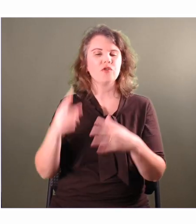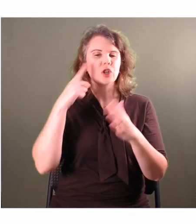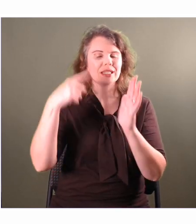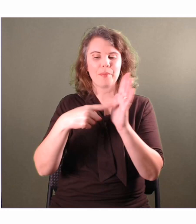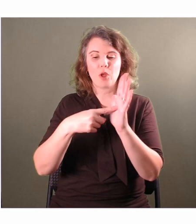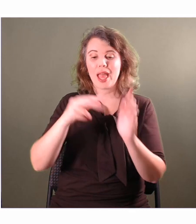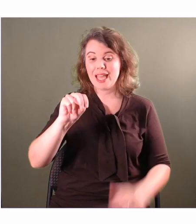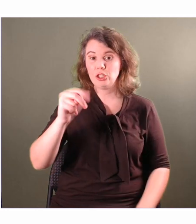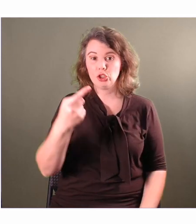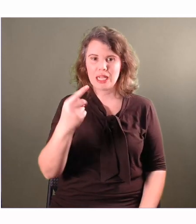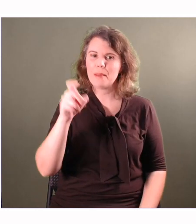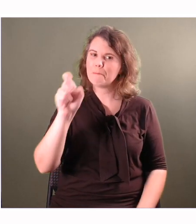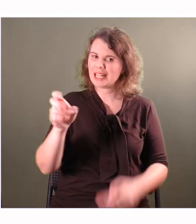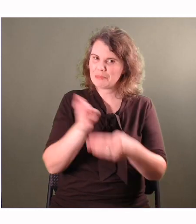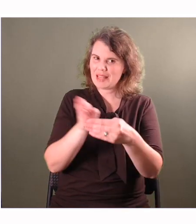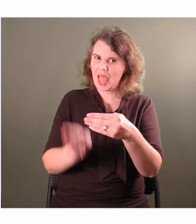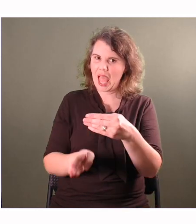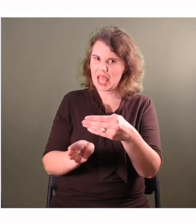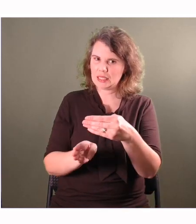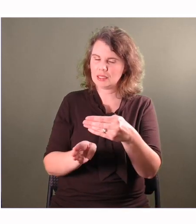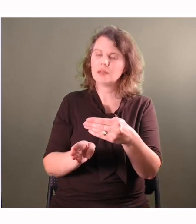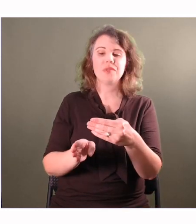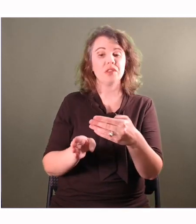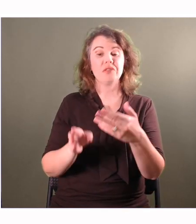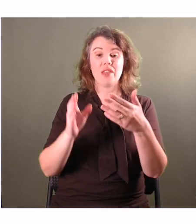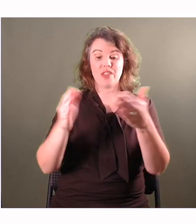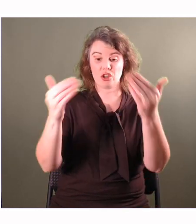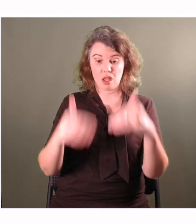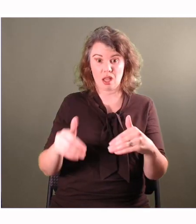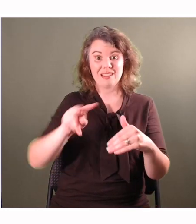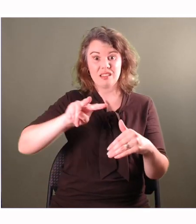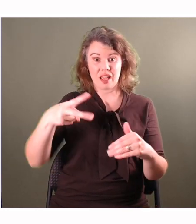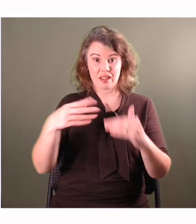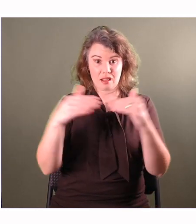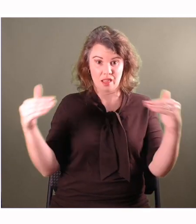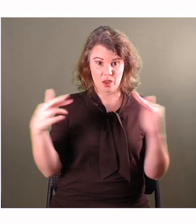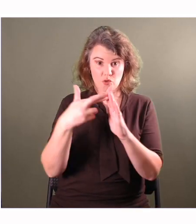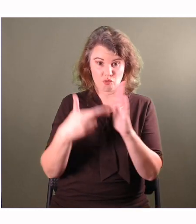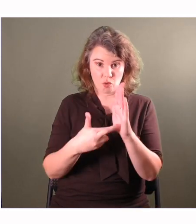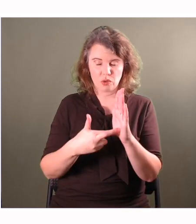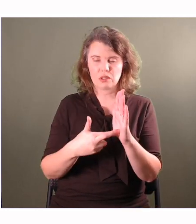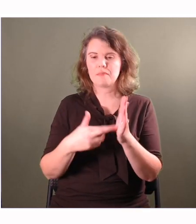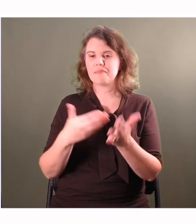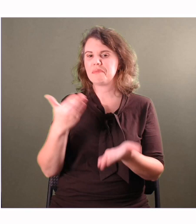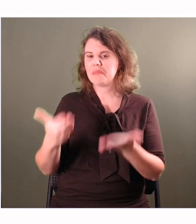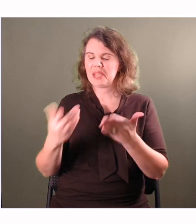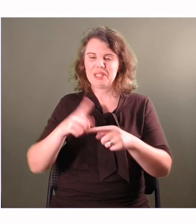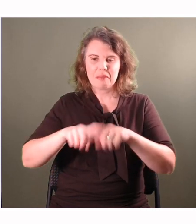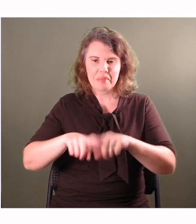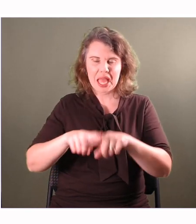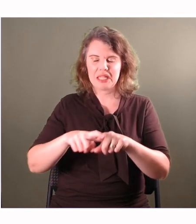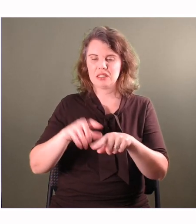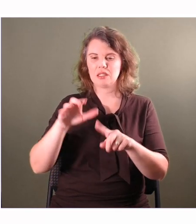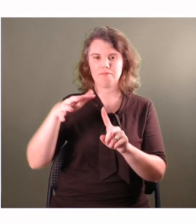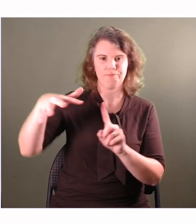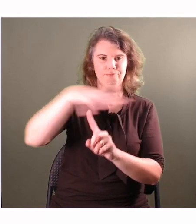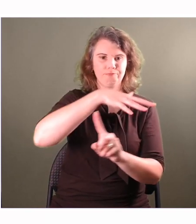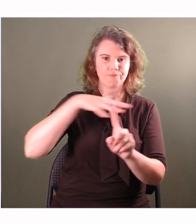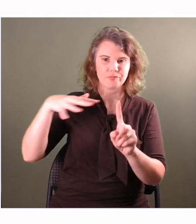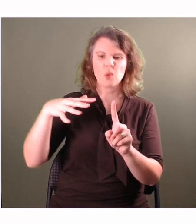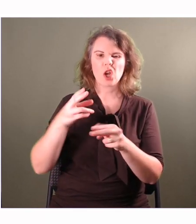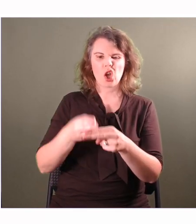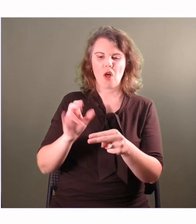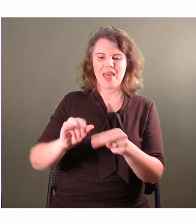coda position or the end of the syllable. There are more complicated rules too. They might depend on context, and we're going to